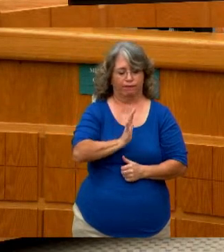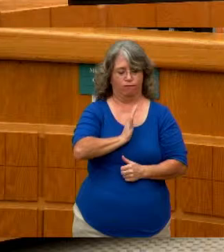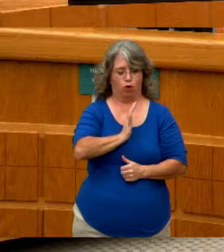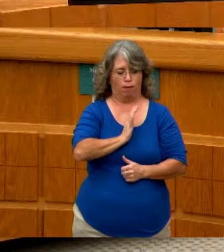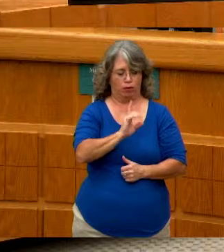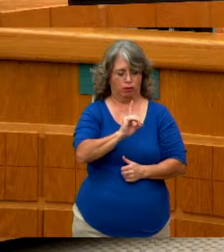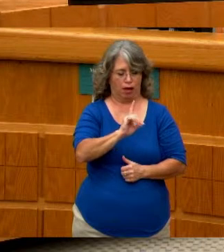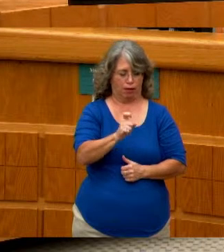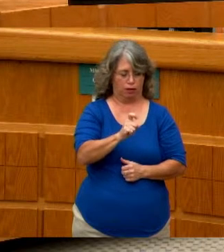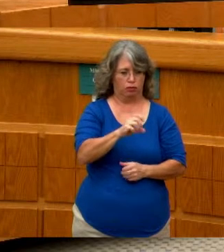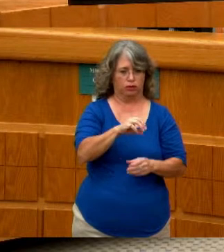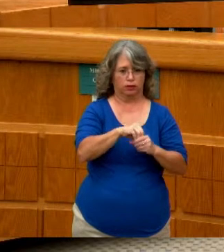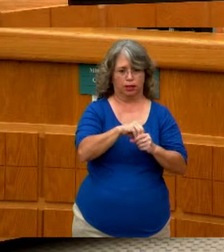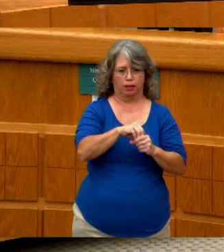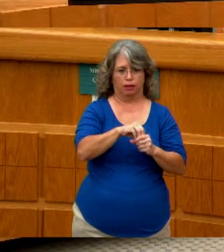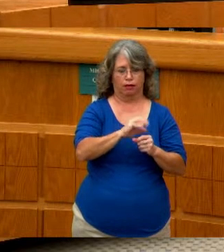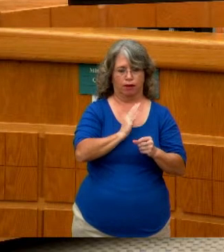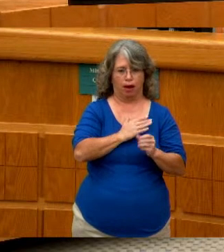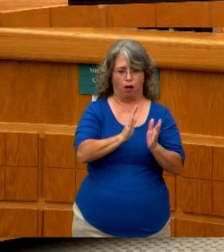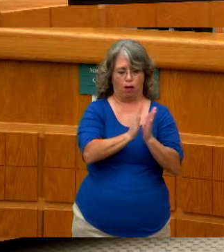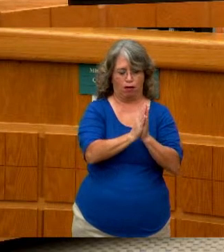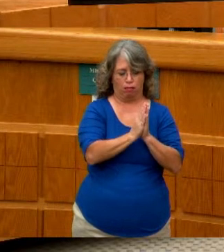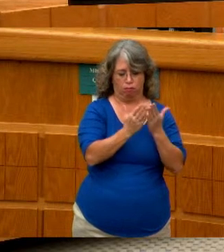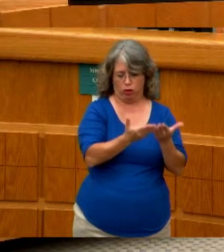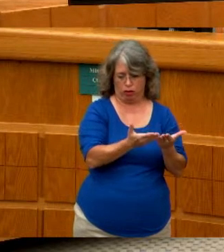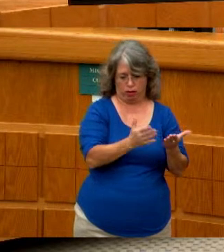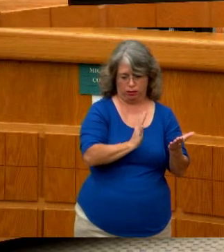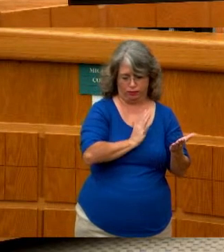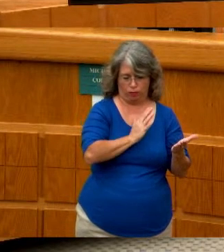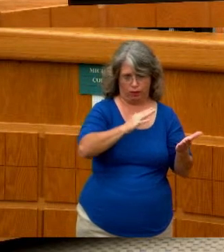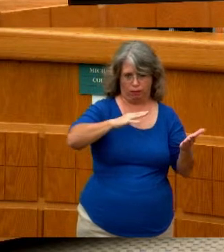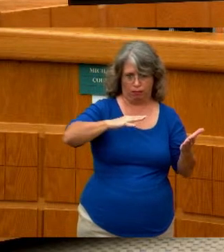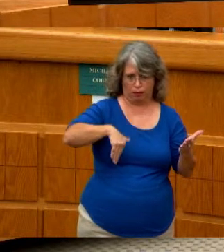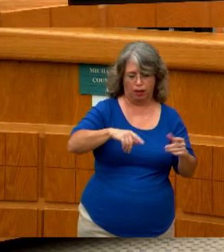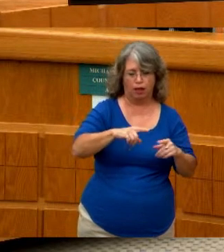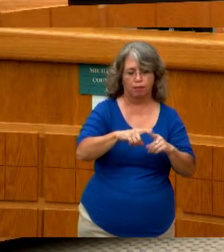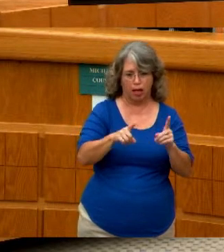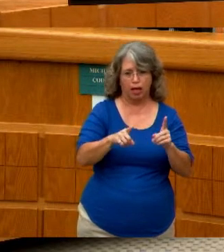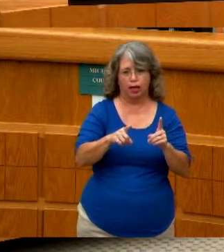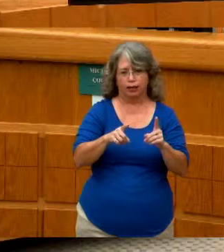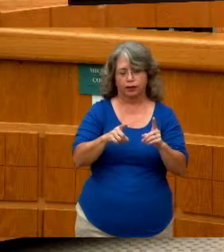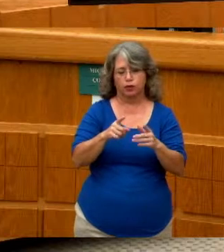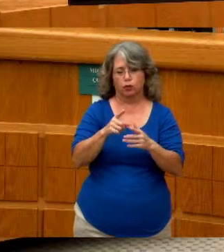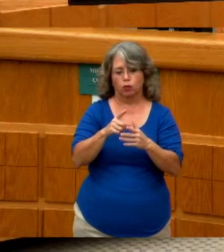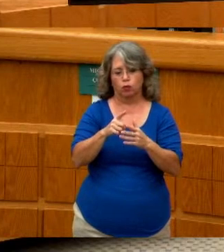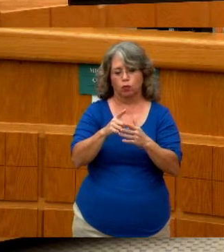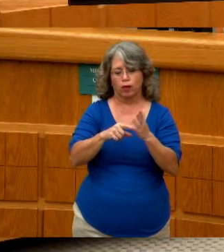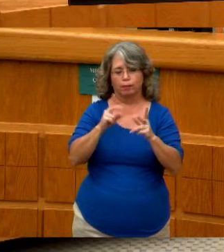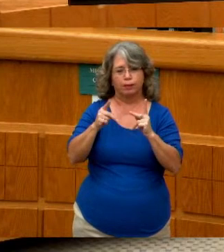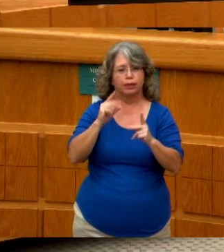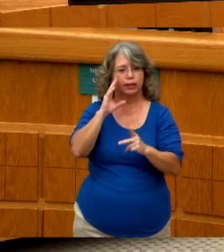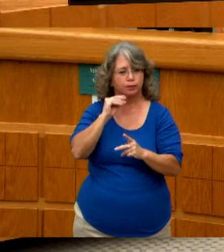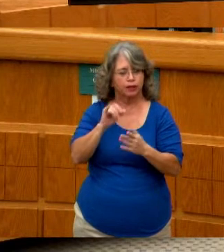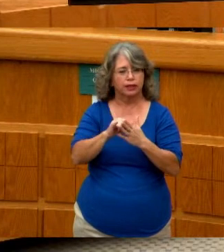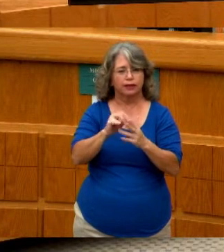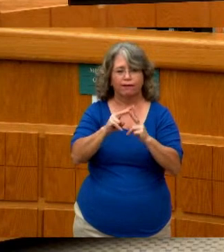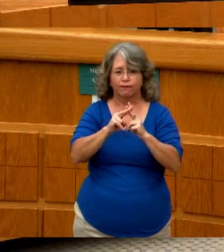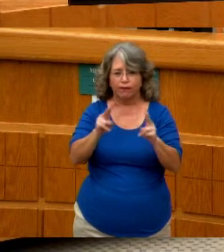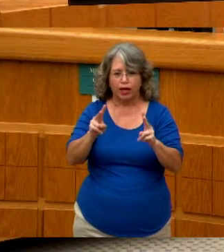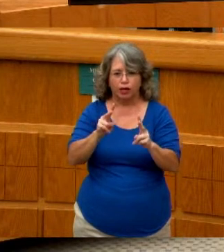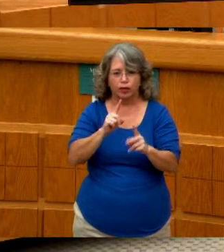not an official diagnosis as recognized by the American Psychiatric Association, but what it